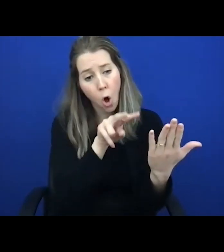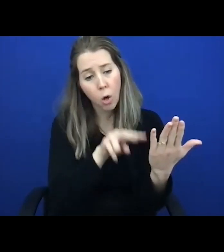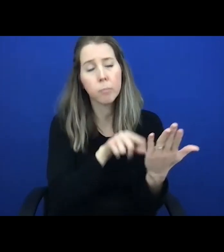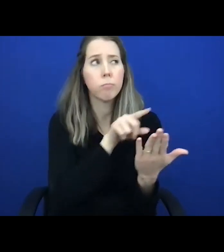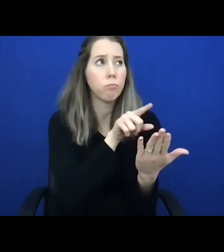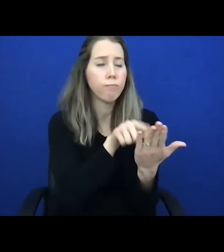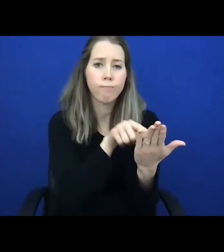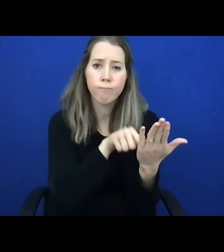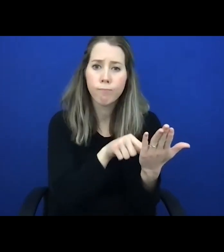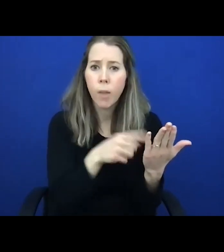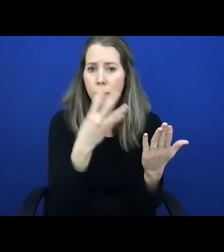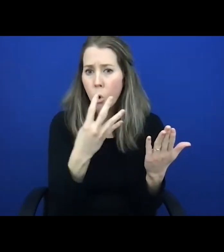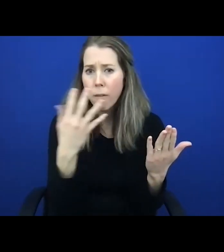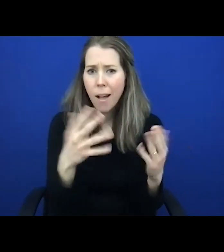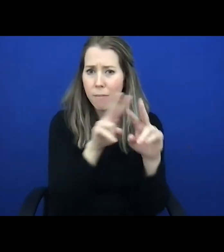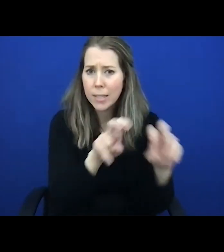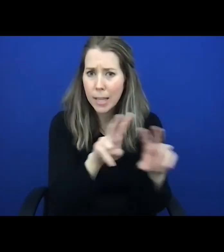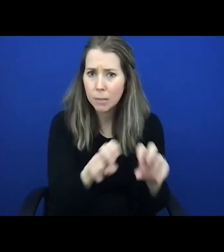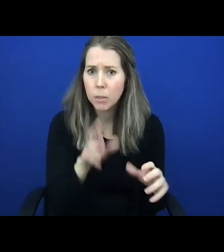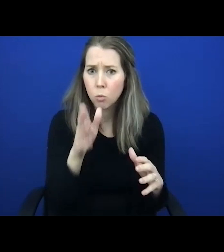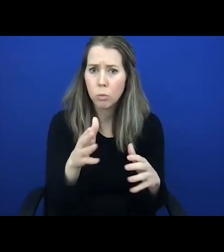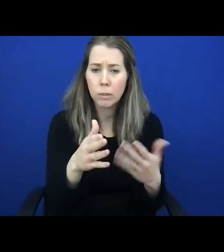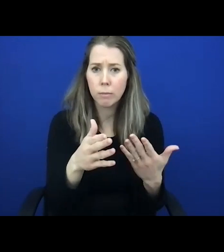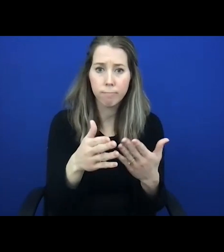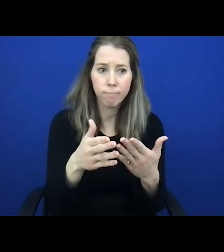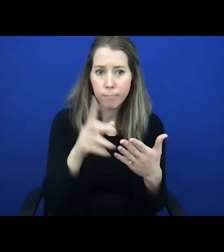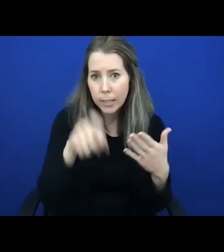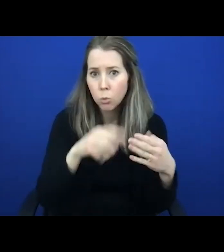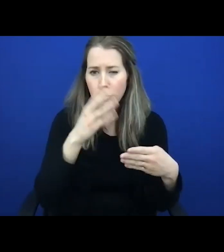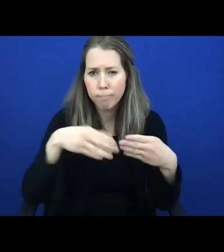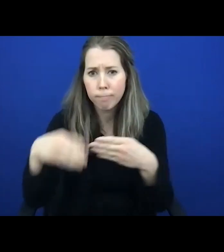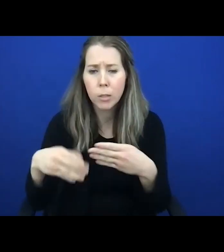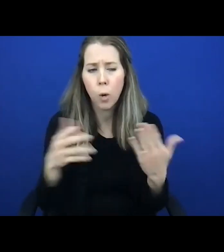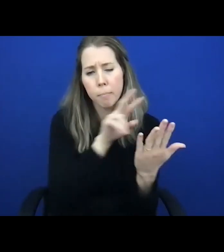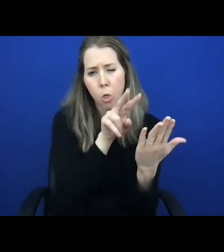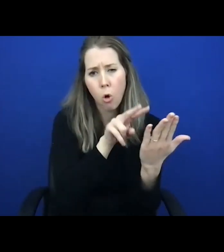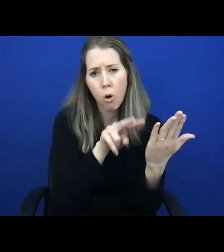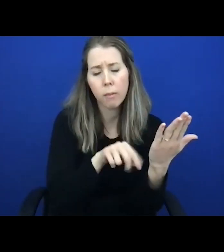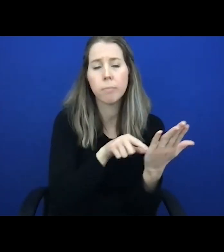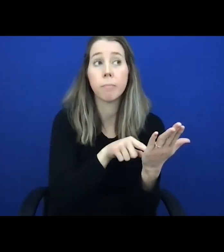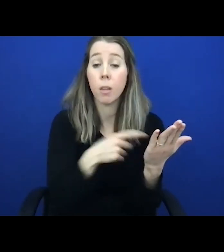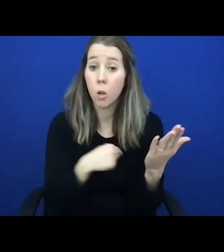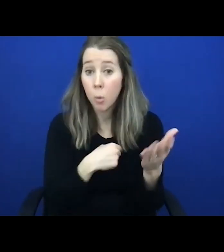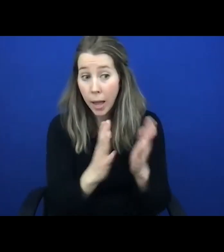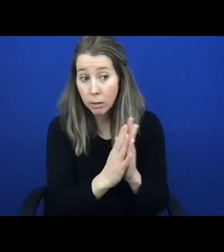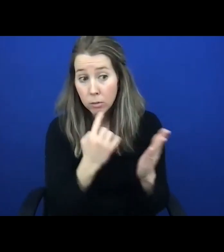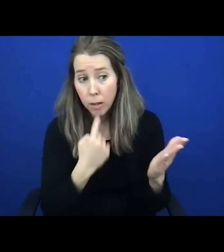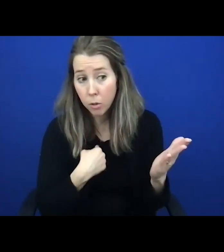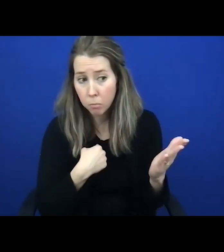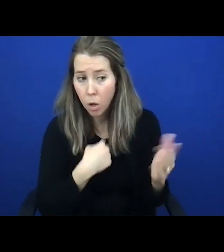the 4 or 5 assessments you're going to be asked to complete? And we ask you to tell us when you're going to do